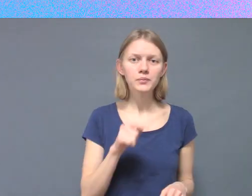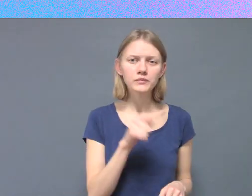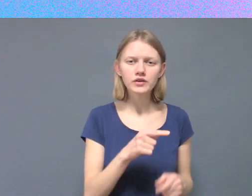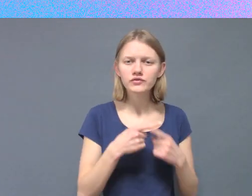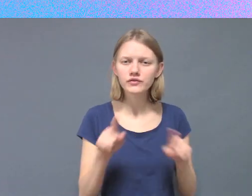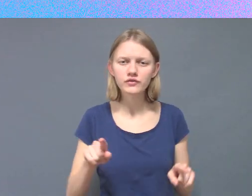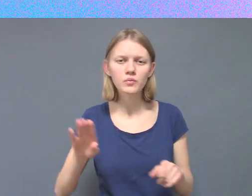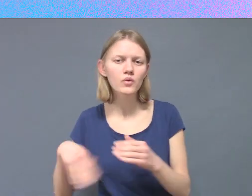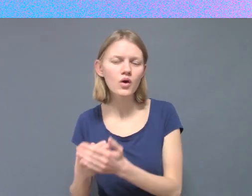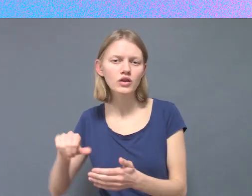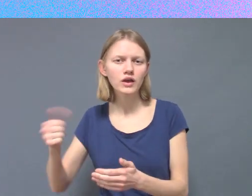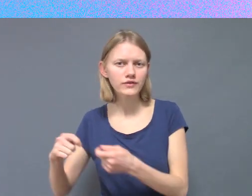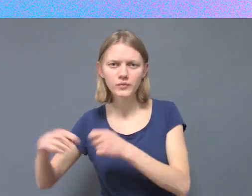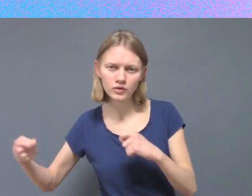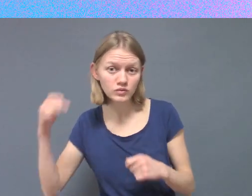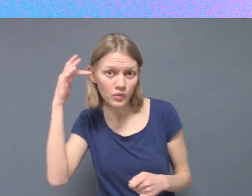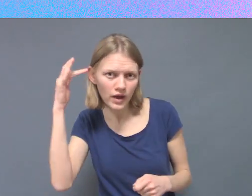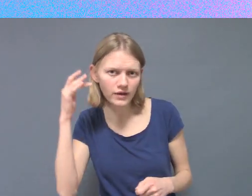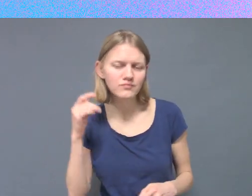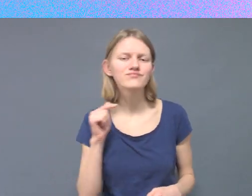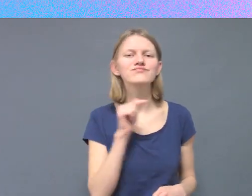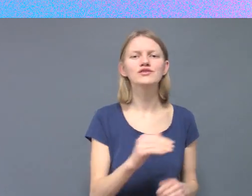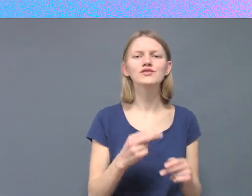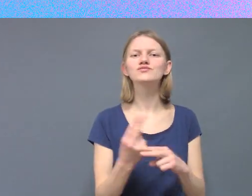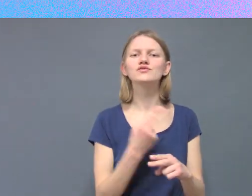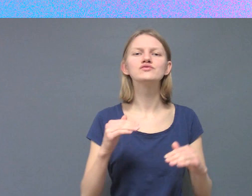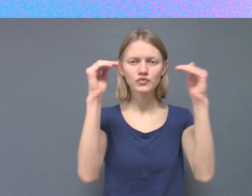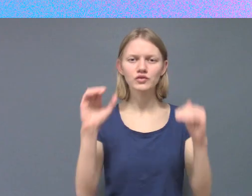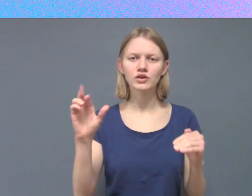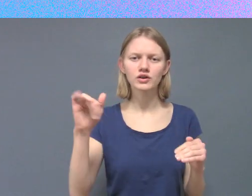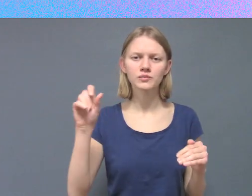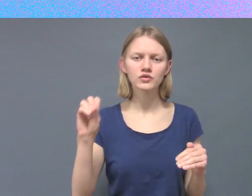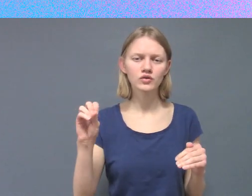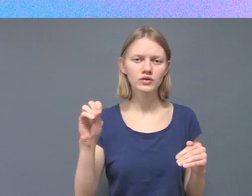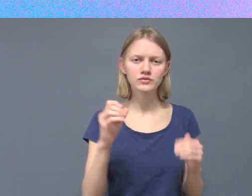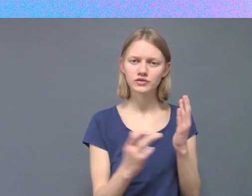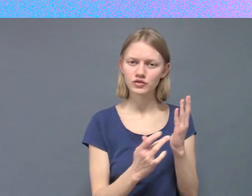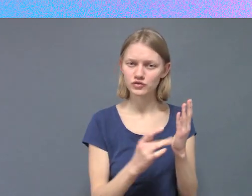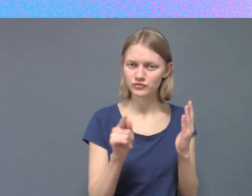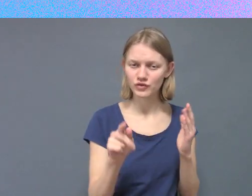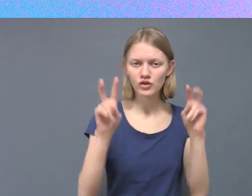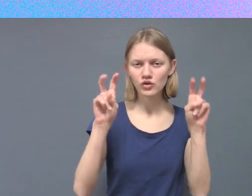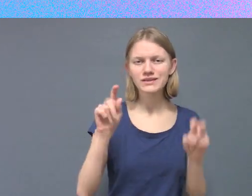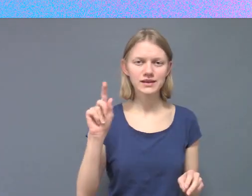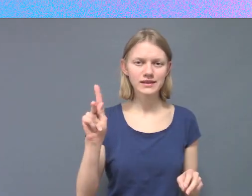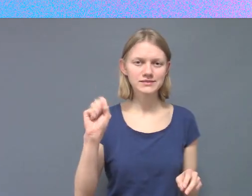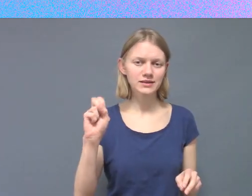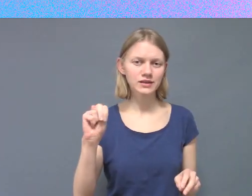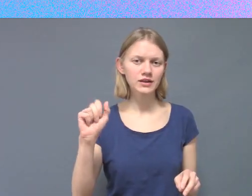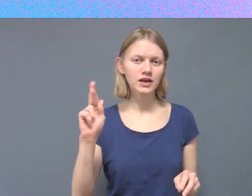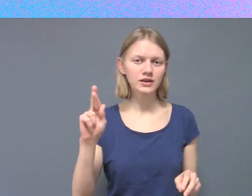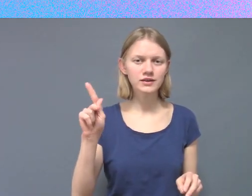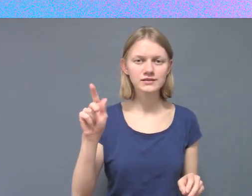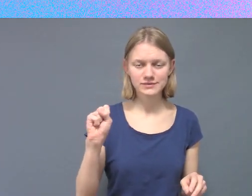system. It is different from all other blockchains out there in that it is built on top of a very advanced cryptographic technology